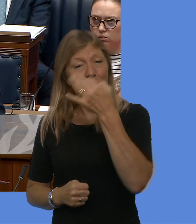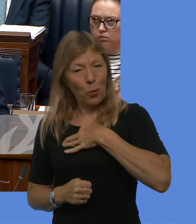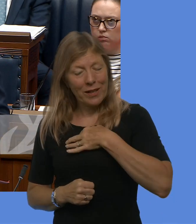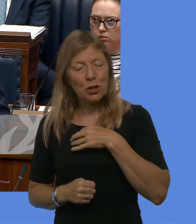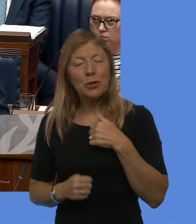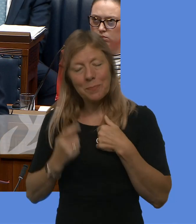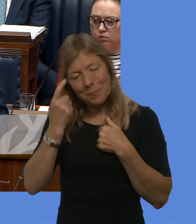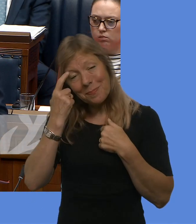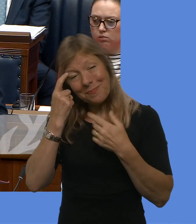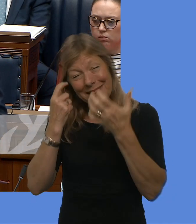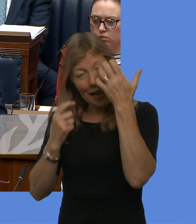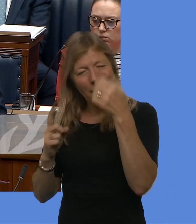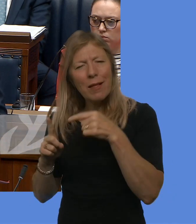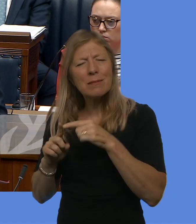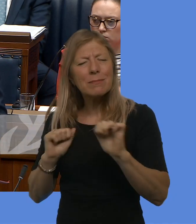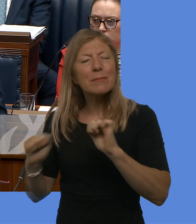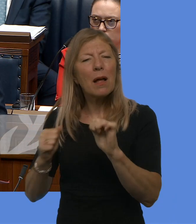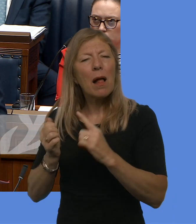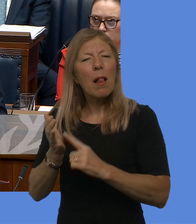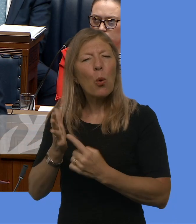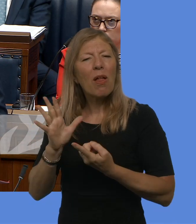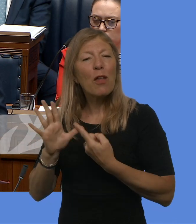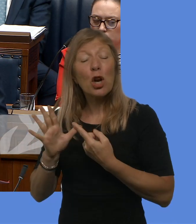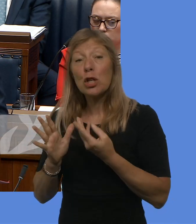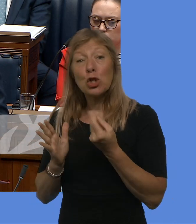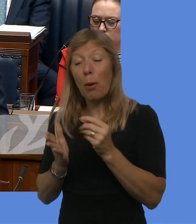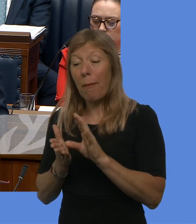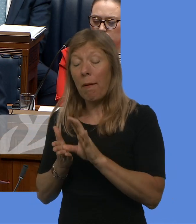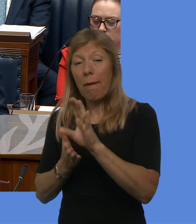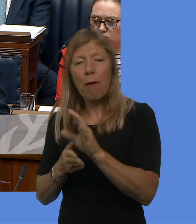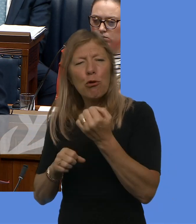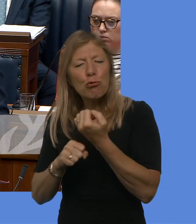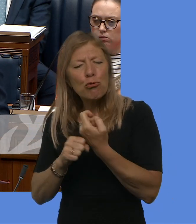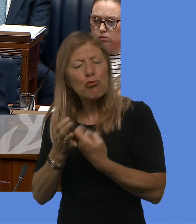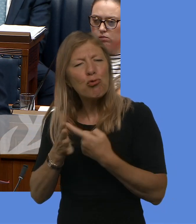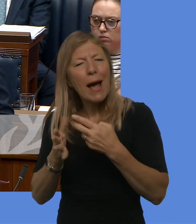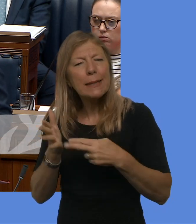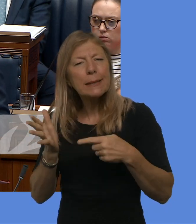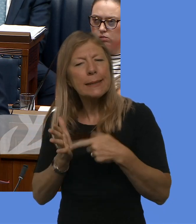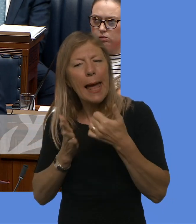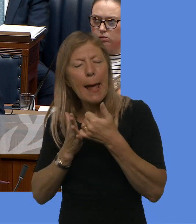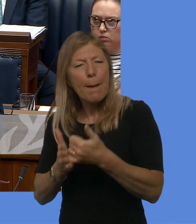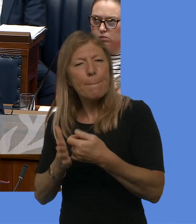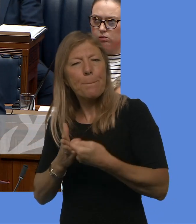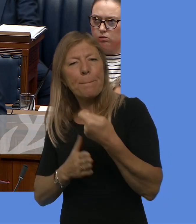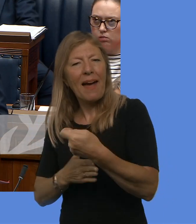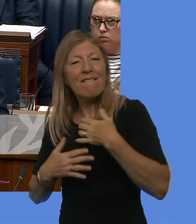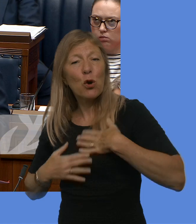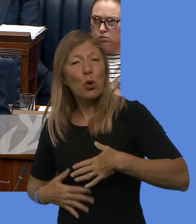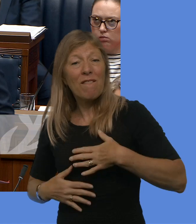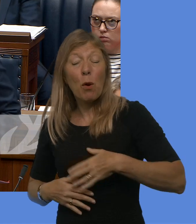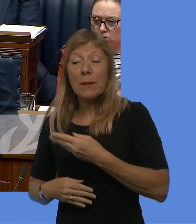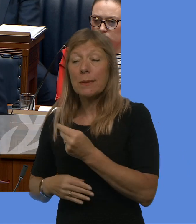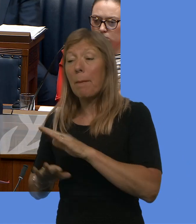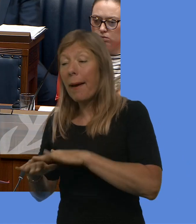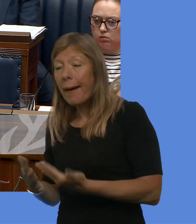in England, many local authorities don't offer any uniform grants, and in those that do, there can be considerable variation in